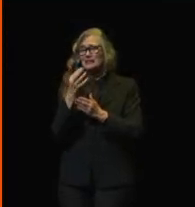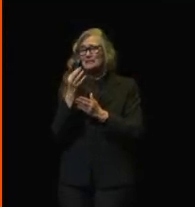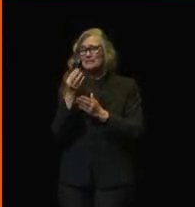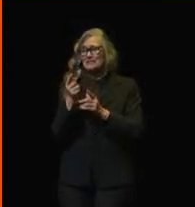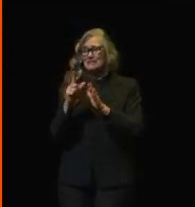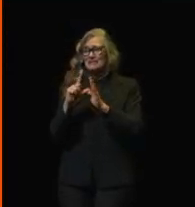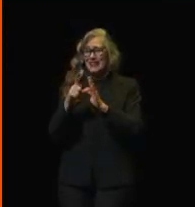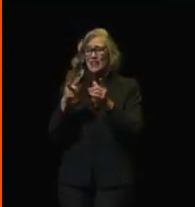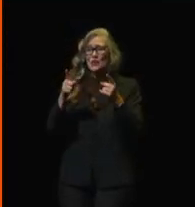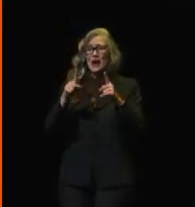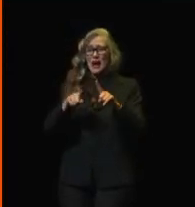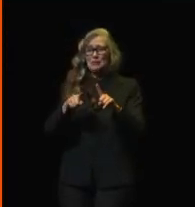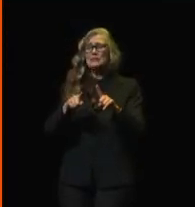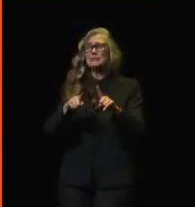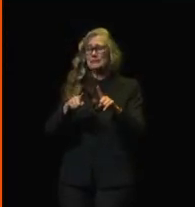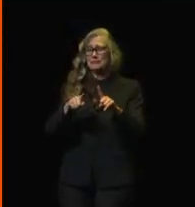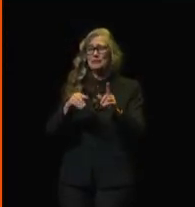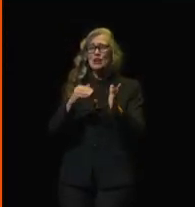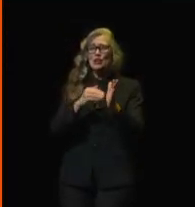Occasionally,